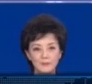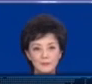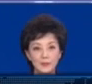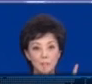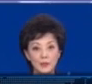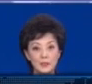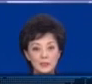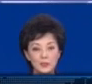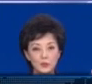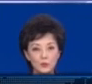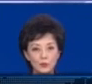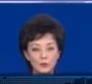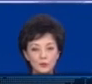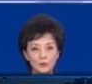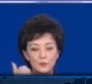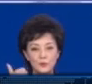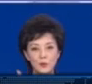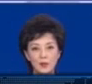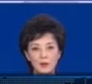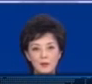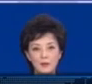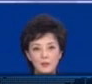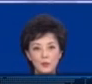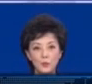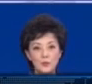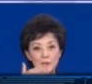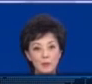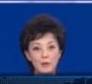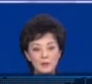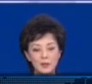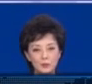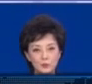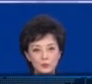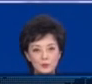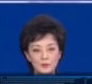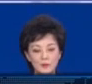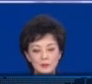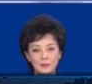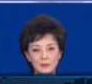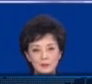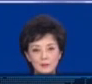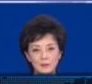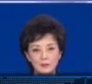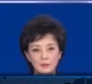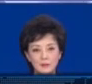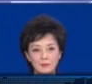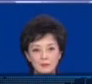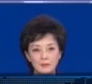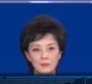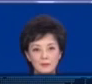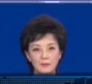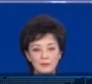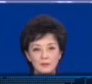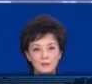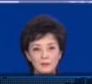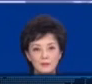supplies and resources from outside. And also, we make national mobilizations to ensure we have sufficient